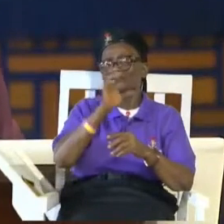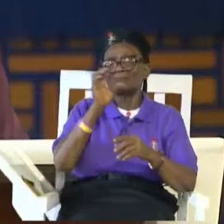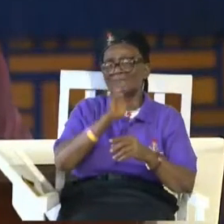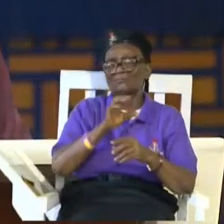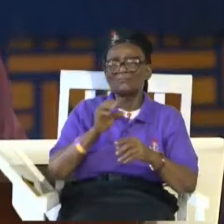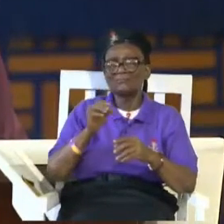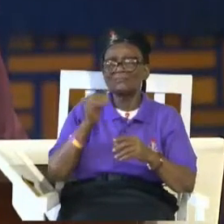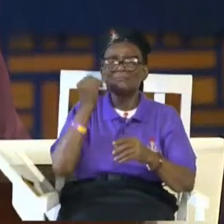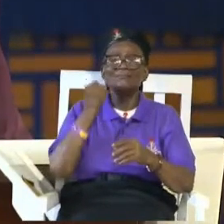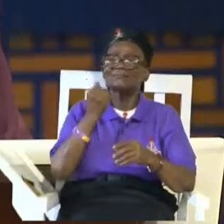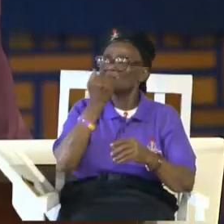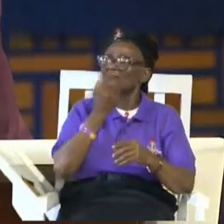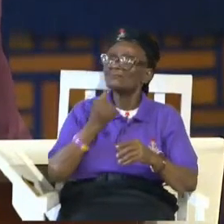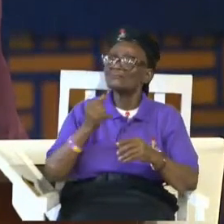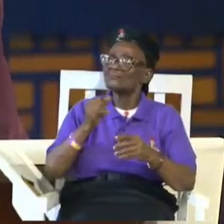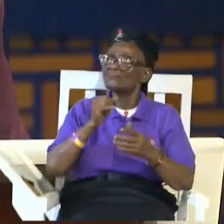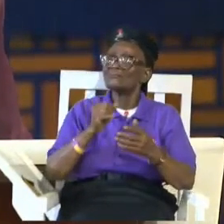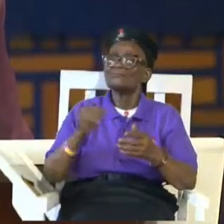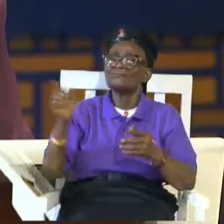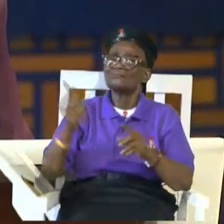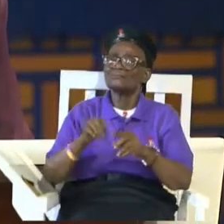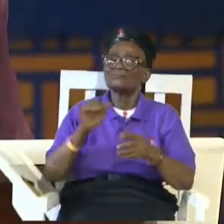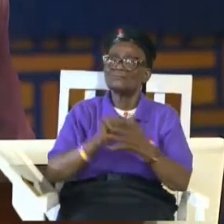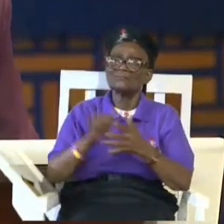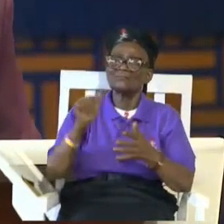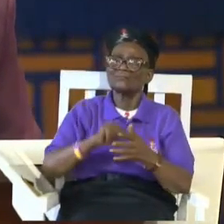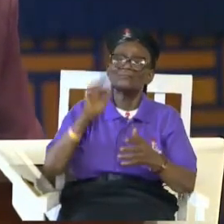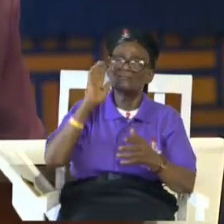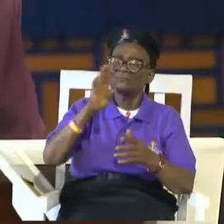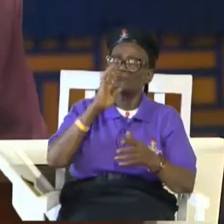so that they can be weakened and be destroyed.